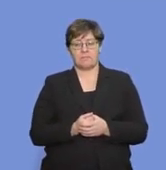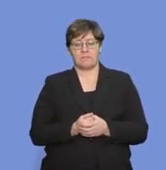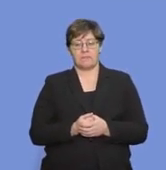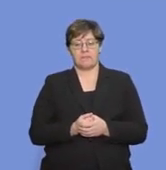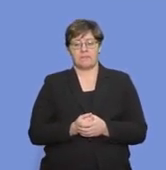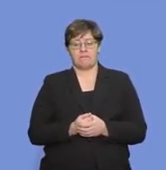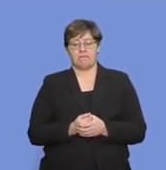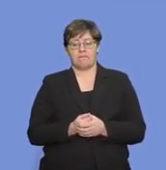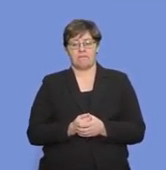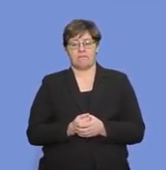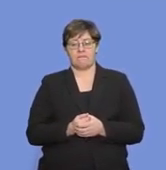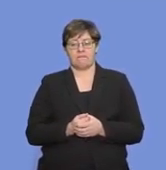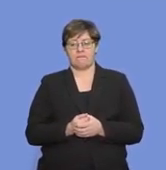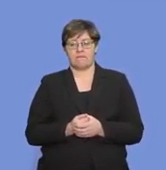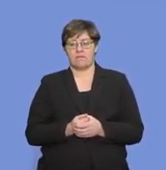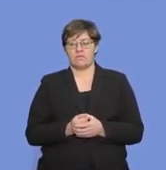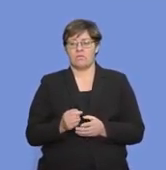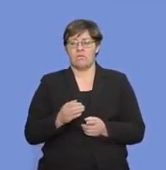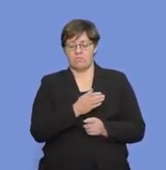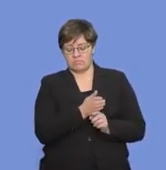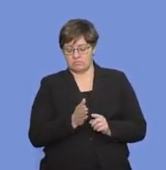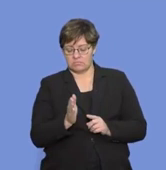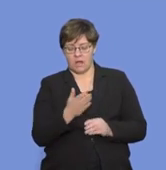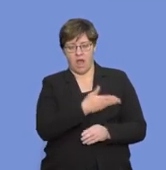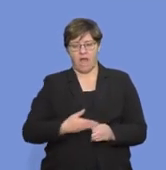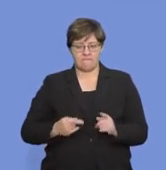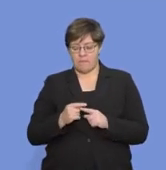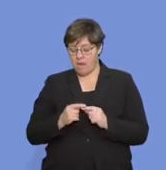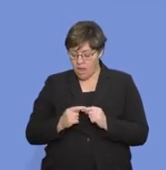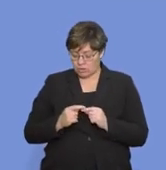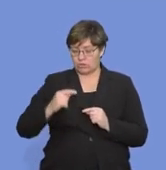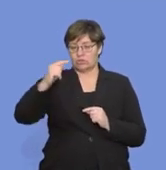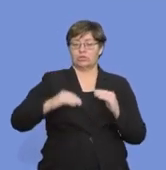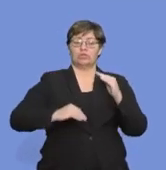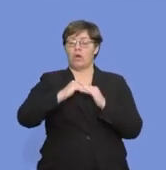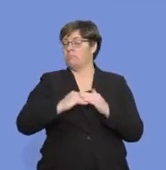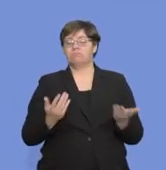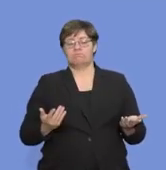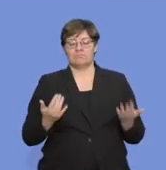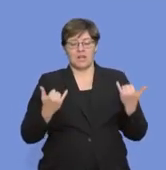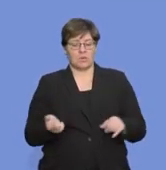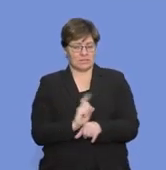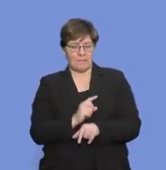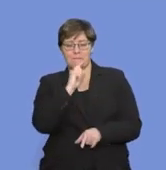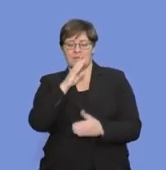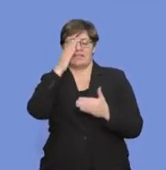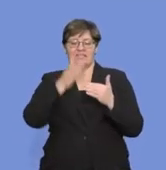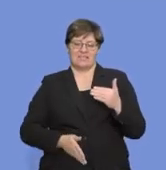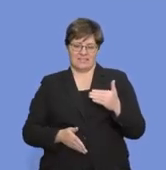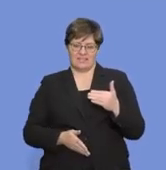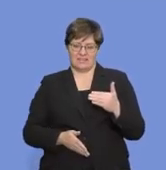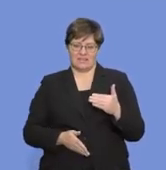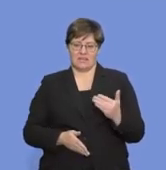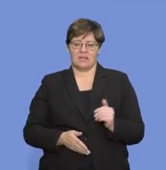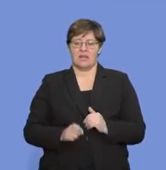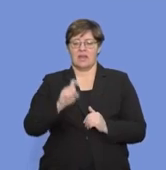for example, this species, the branch only goes up to here, and they don't reach the current time, then we would